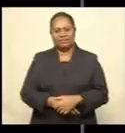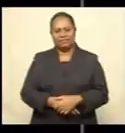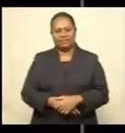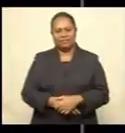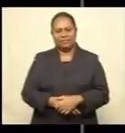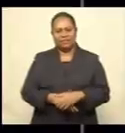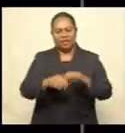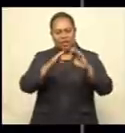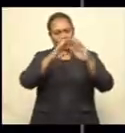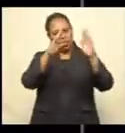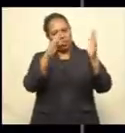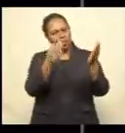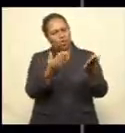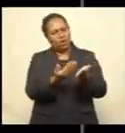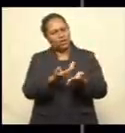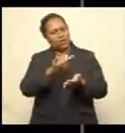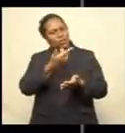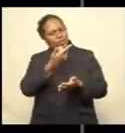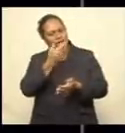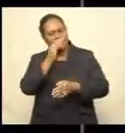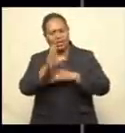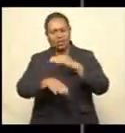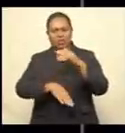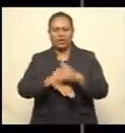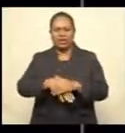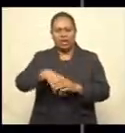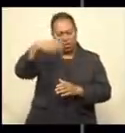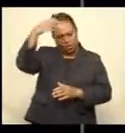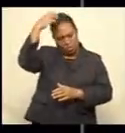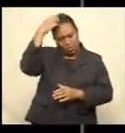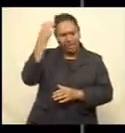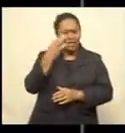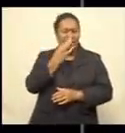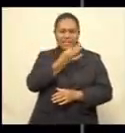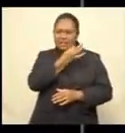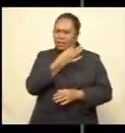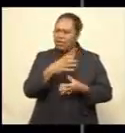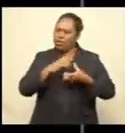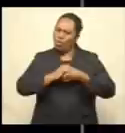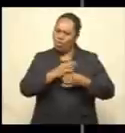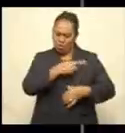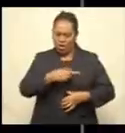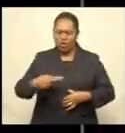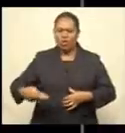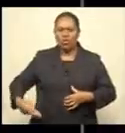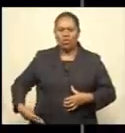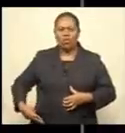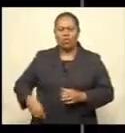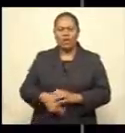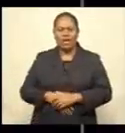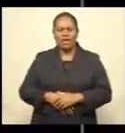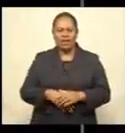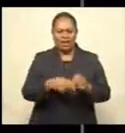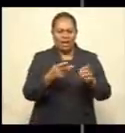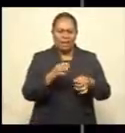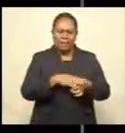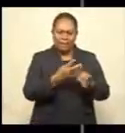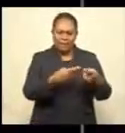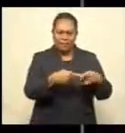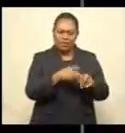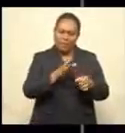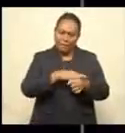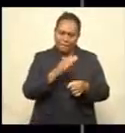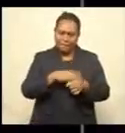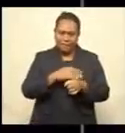And in the world of the weird and the wonderful tonight, Queen Elizabeth has her own royal family approved beer. She is not brewing it